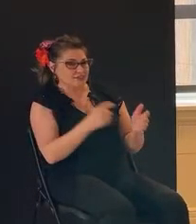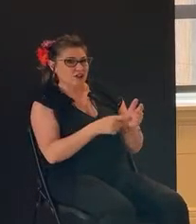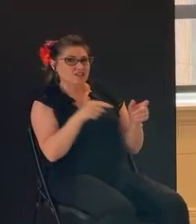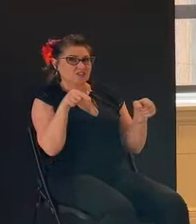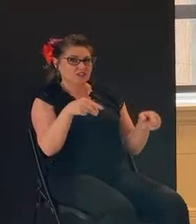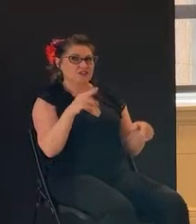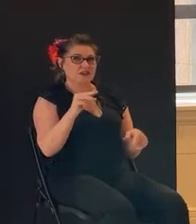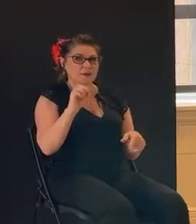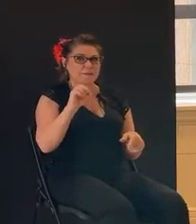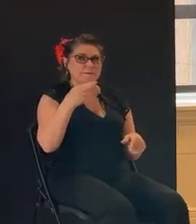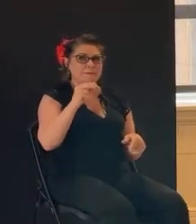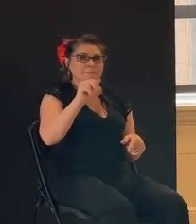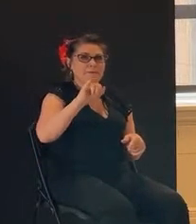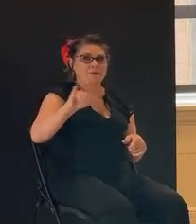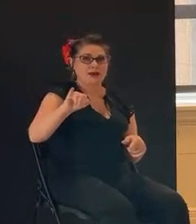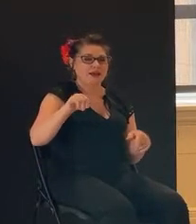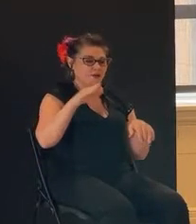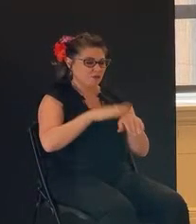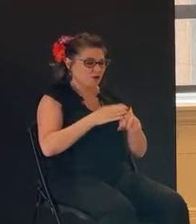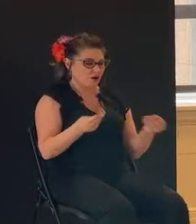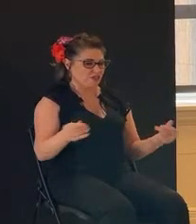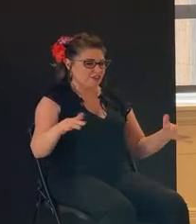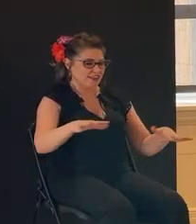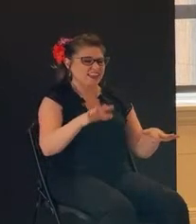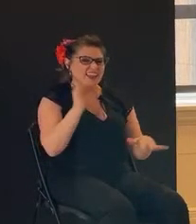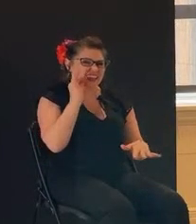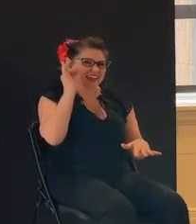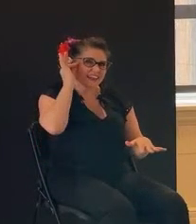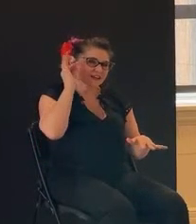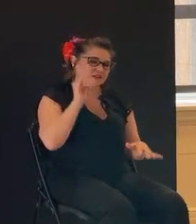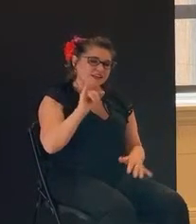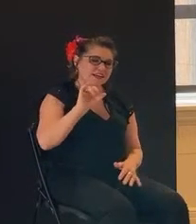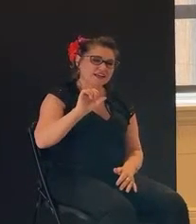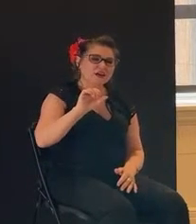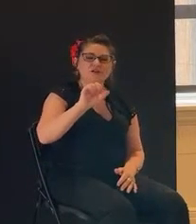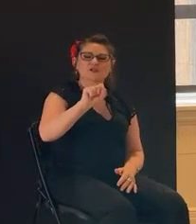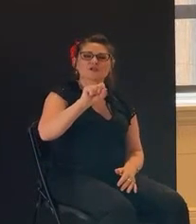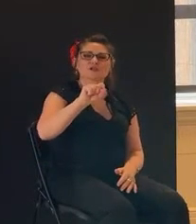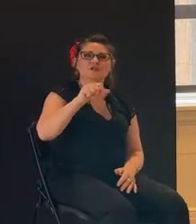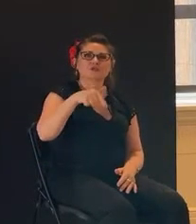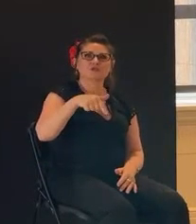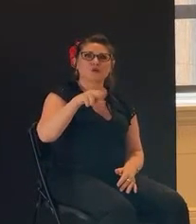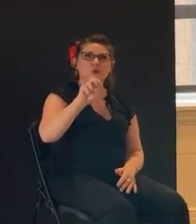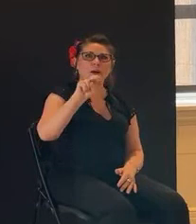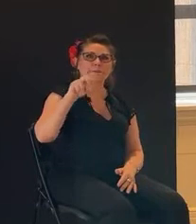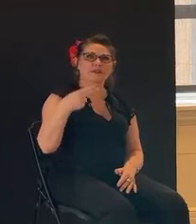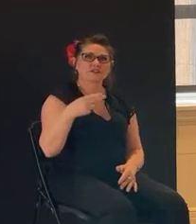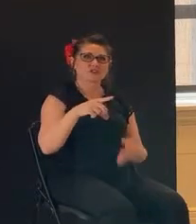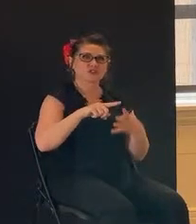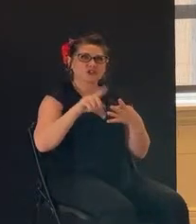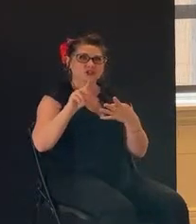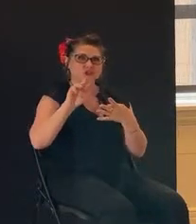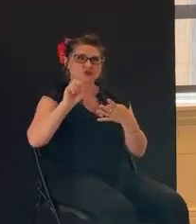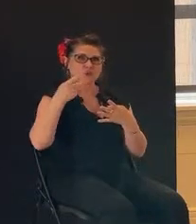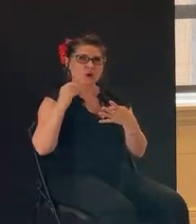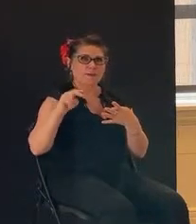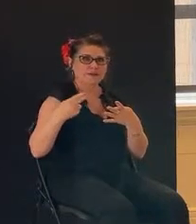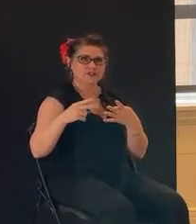the historic and contemporary lands and waters of the Suquamish, Duwamish, Muckleshoot, and all Coast Salish